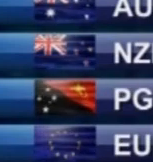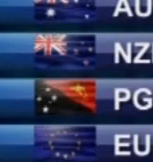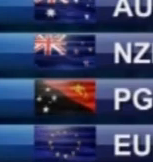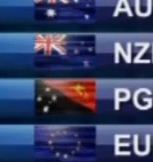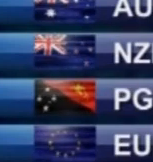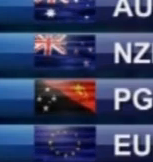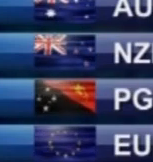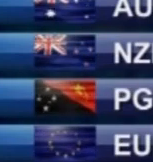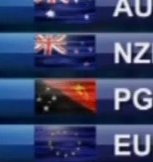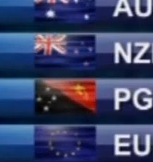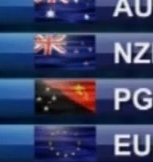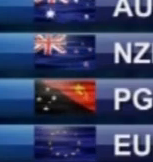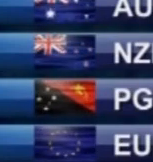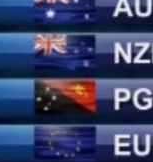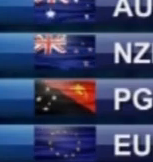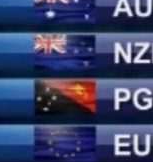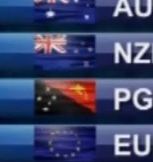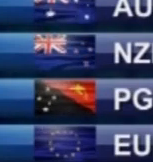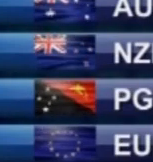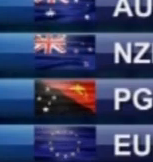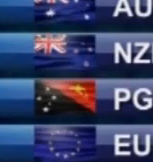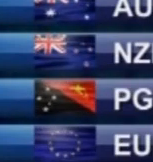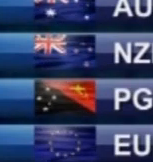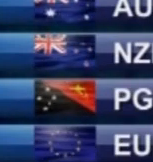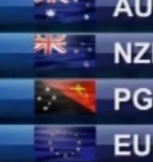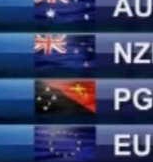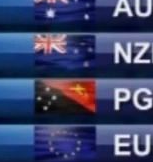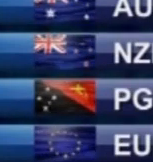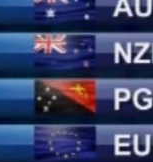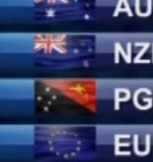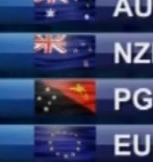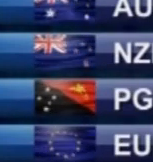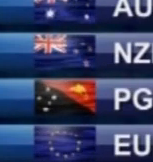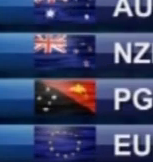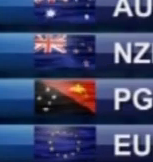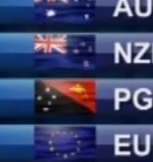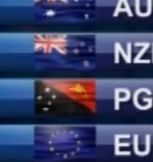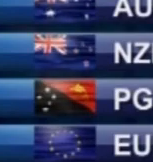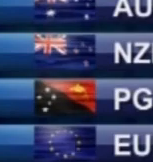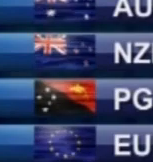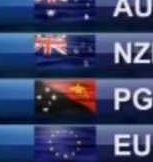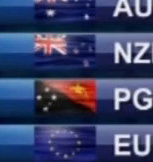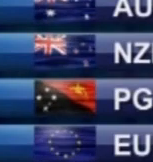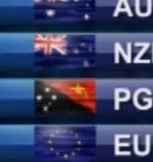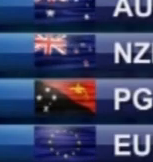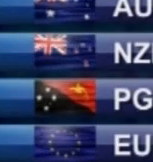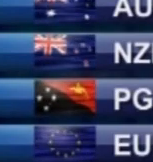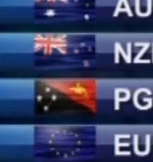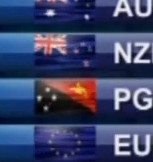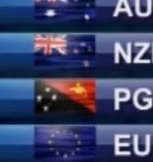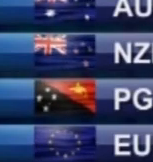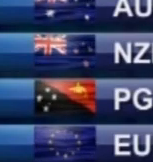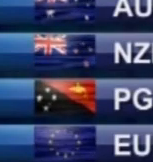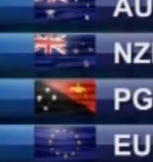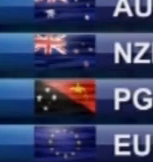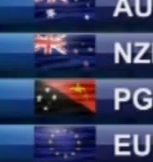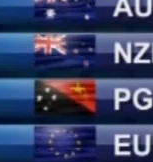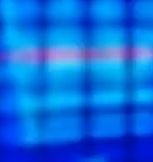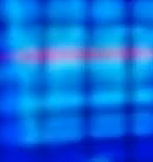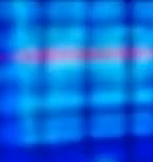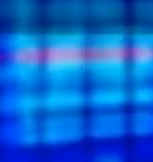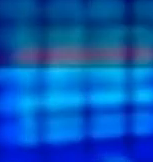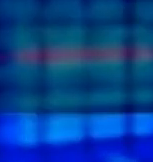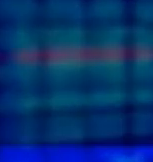US dollar and the Japanese yen. However, it slipped against currencies such as the Aussie, the Kiwi, the Kina and the Euro. Looking